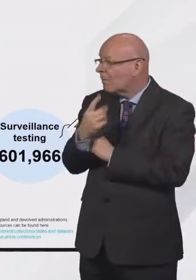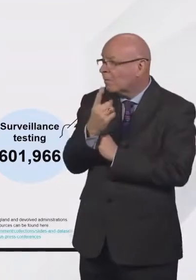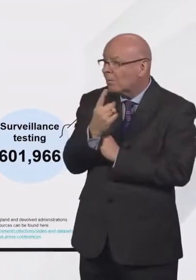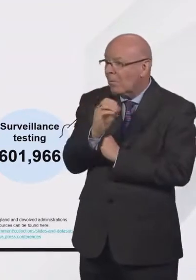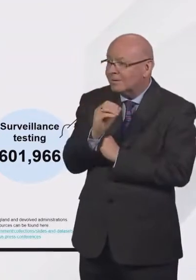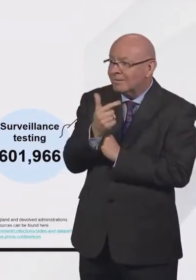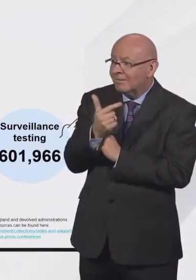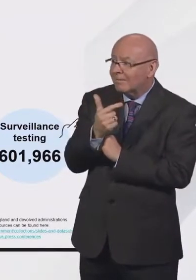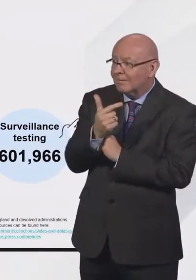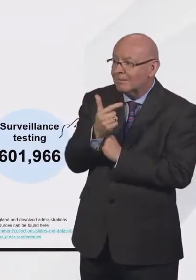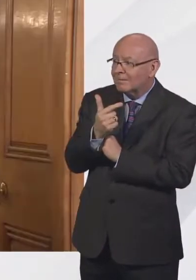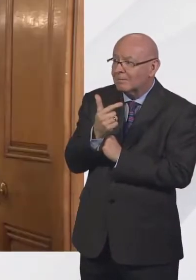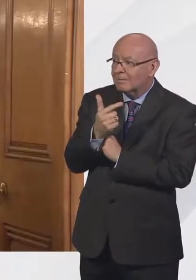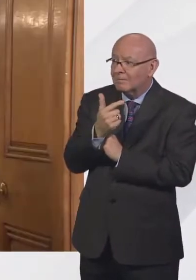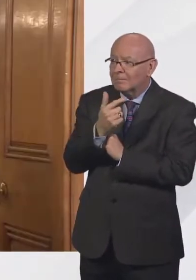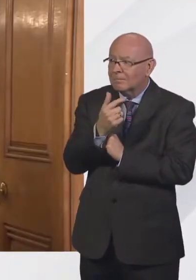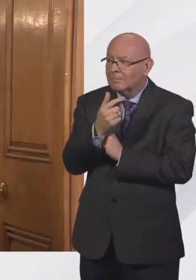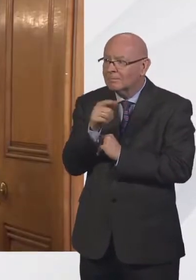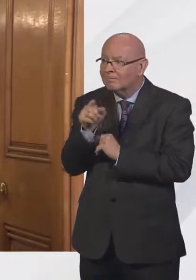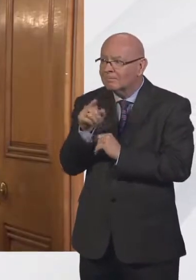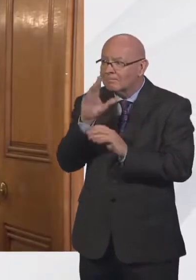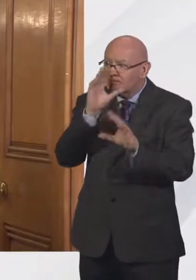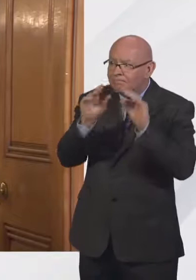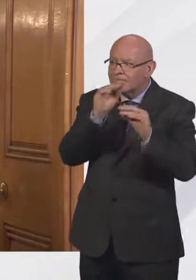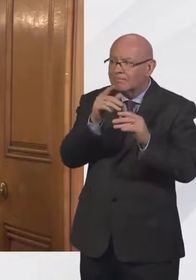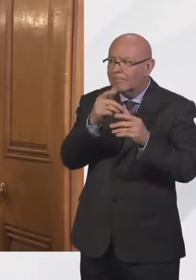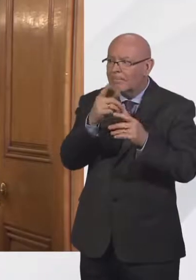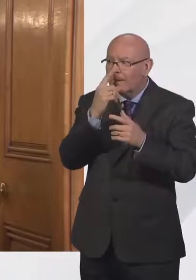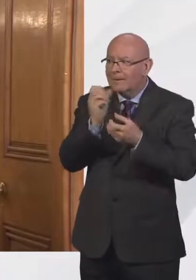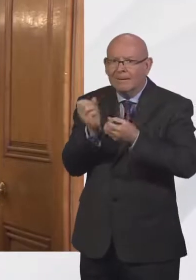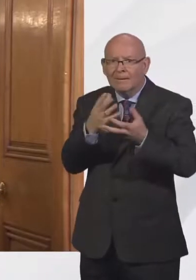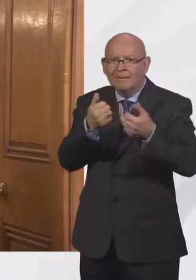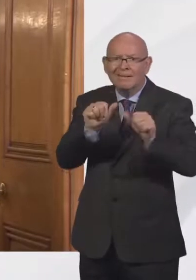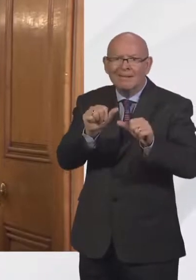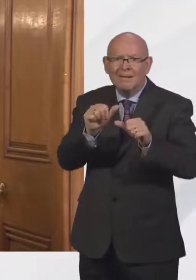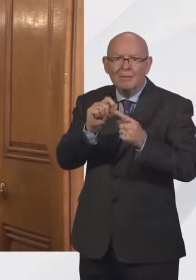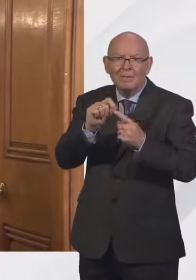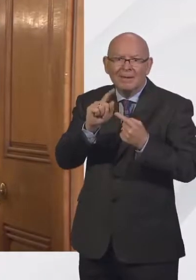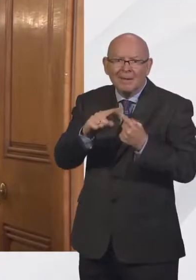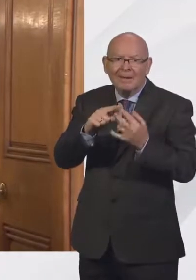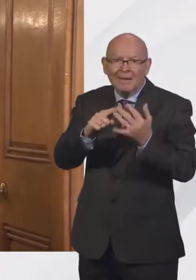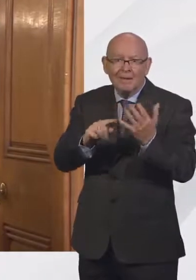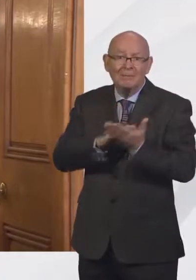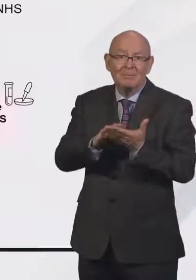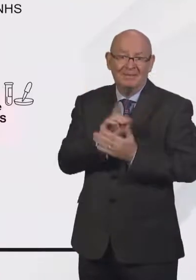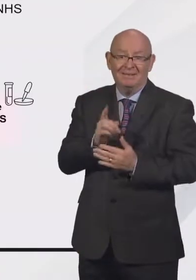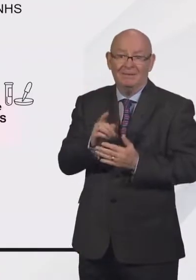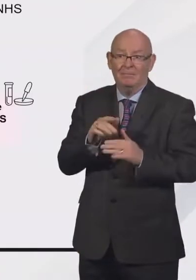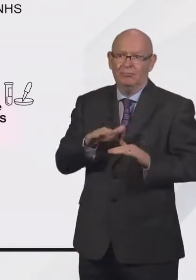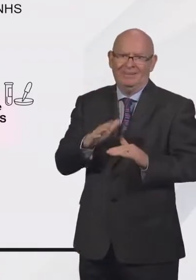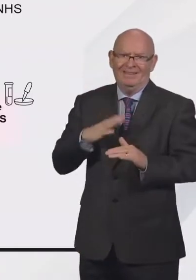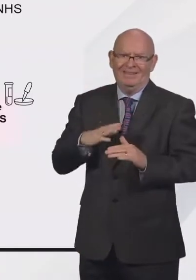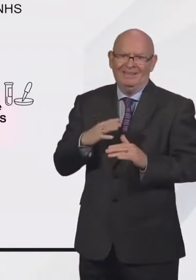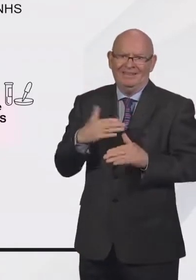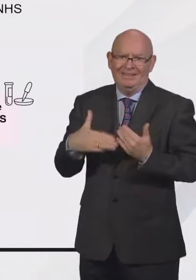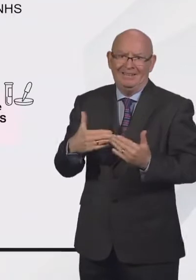is being met. Next slide, please. Our fifth and final test is that we must